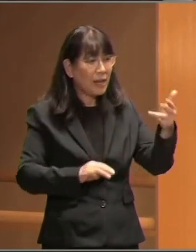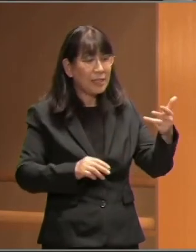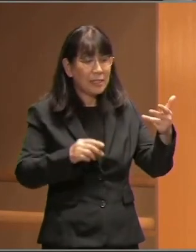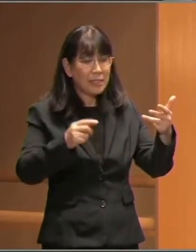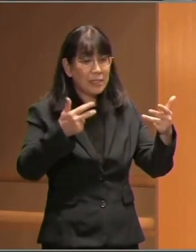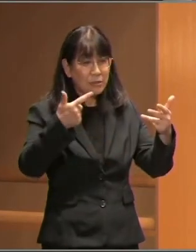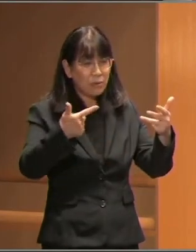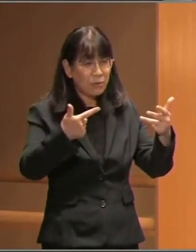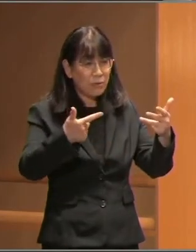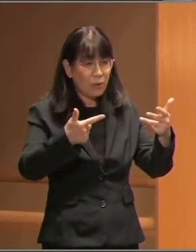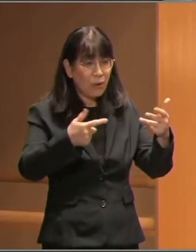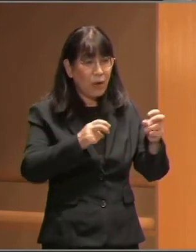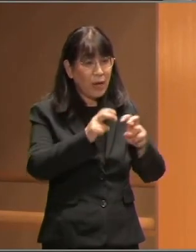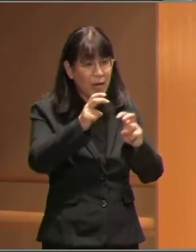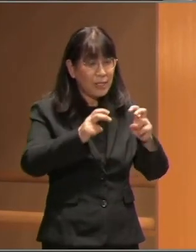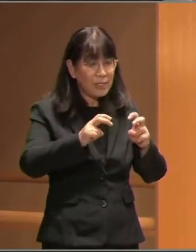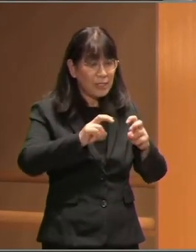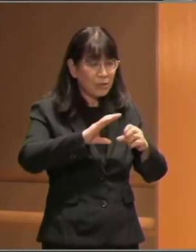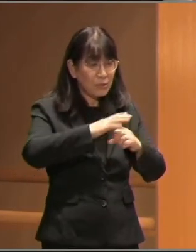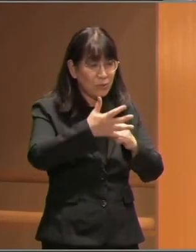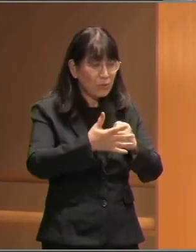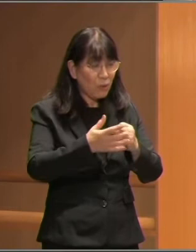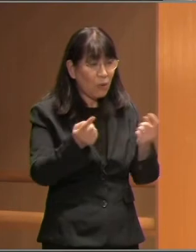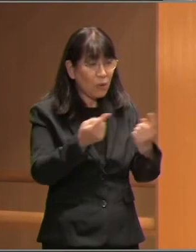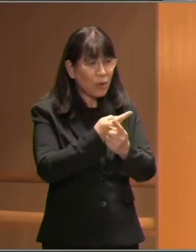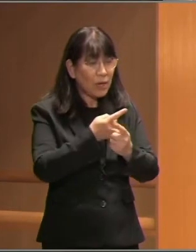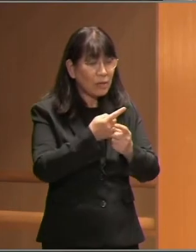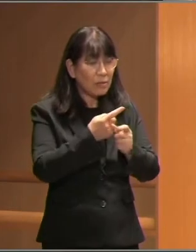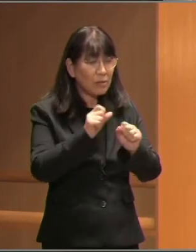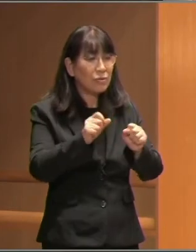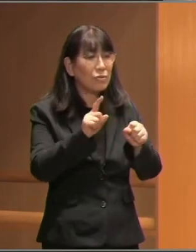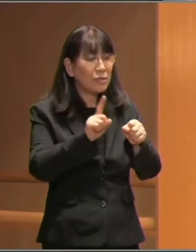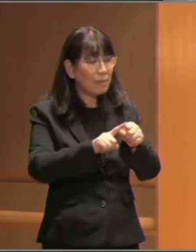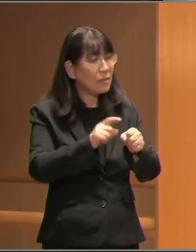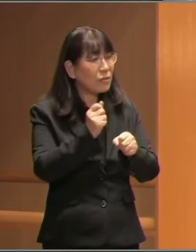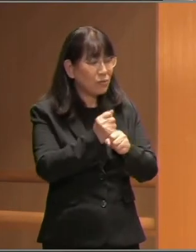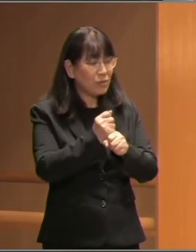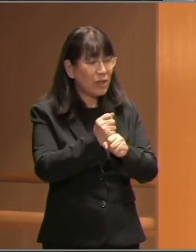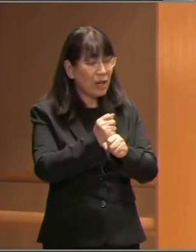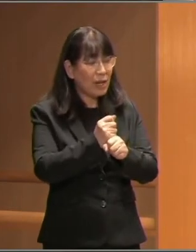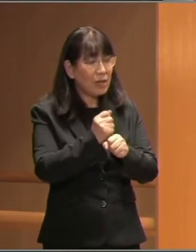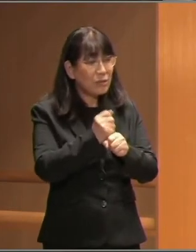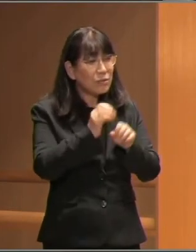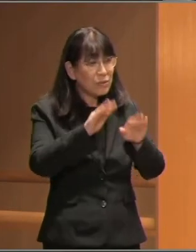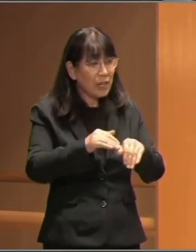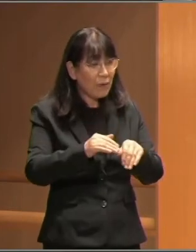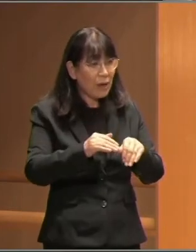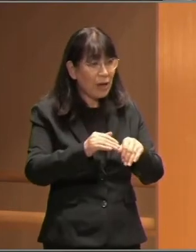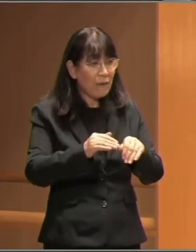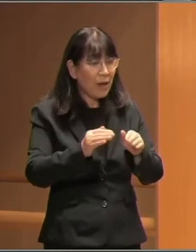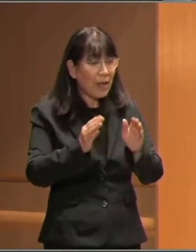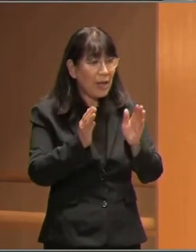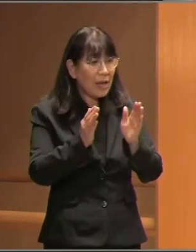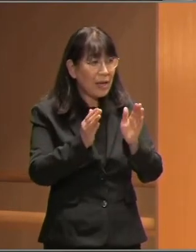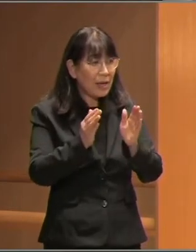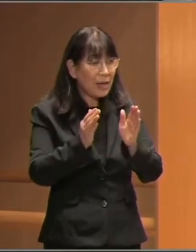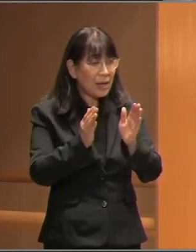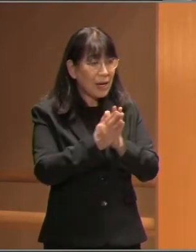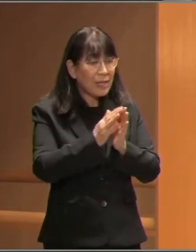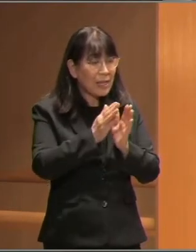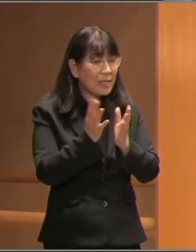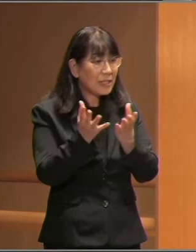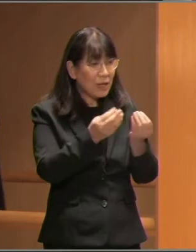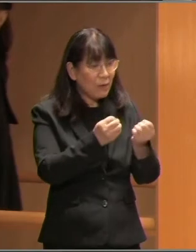This sample was prepared to replace engine foot of existing vehicle Toyota 862 by